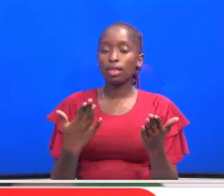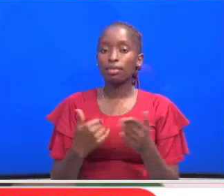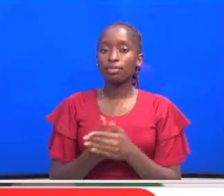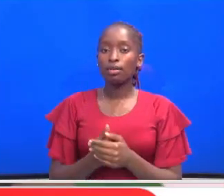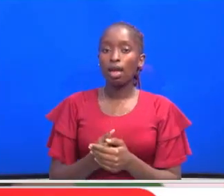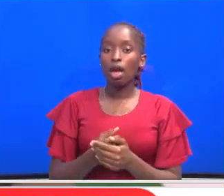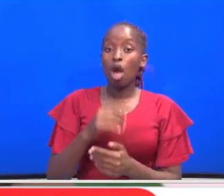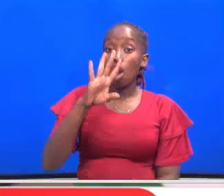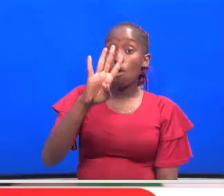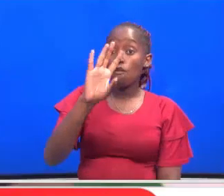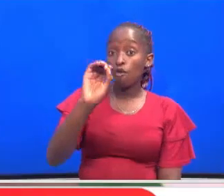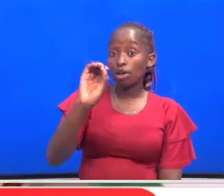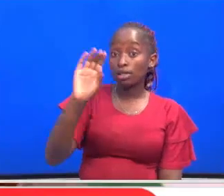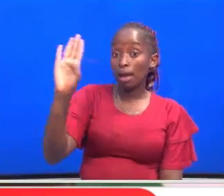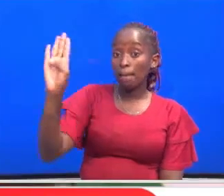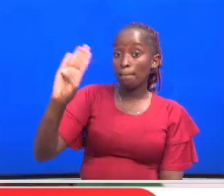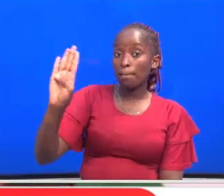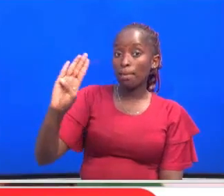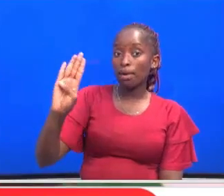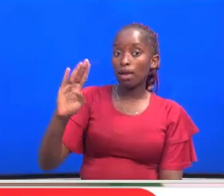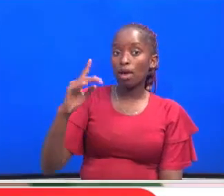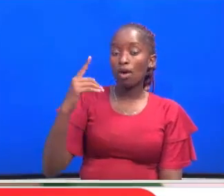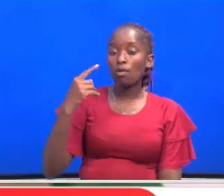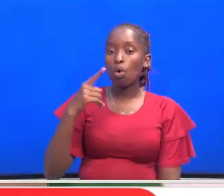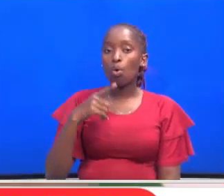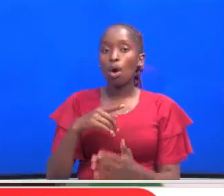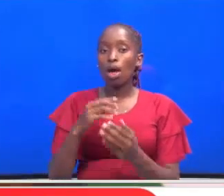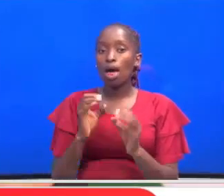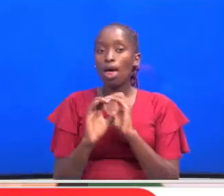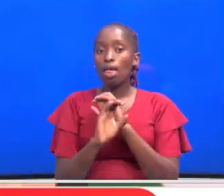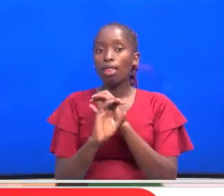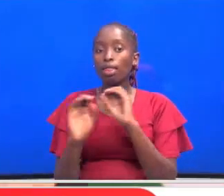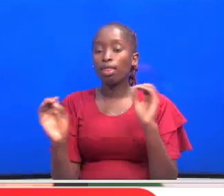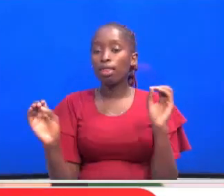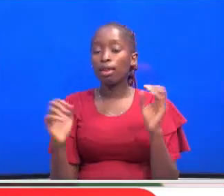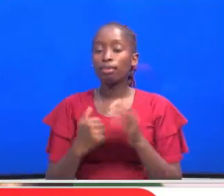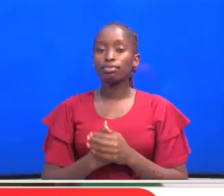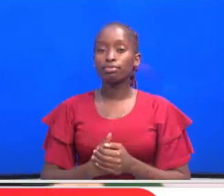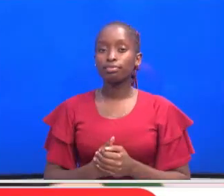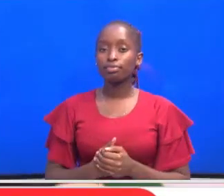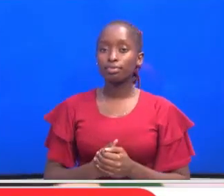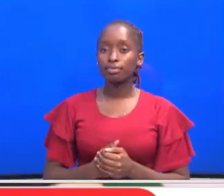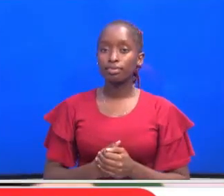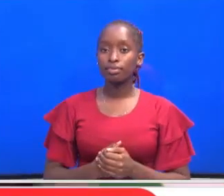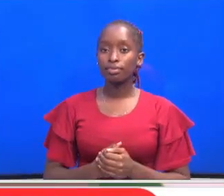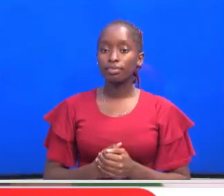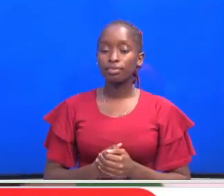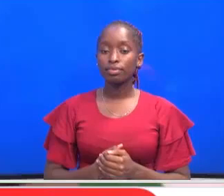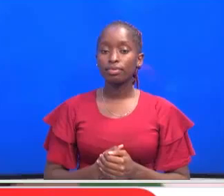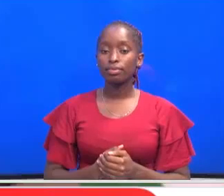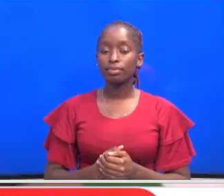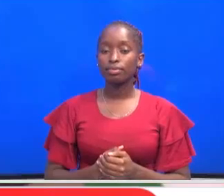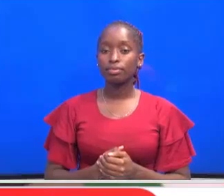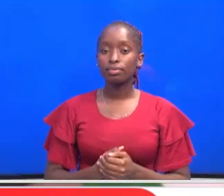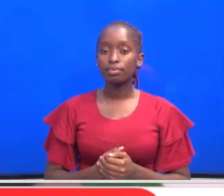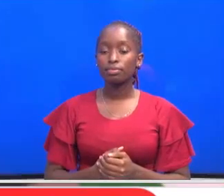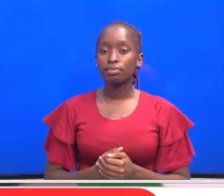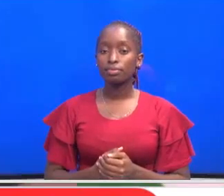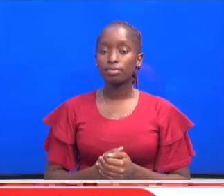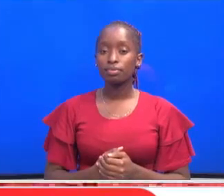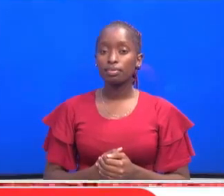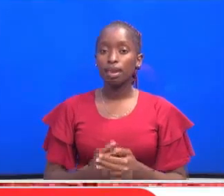billion for nothing, without anything on the ground. So we've had to negotiate. So then,